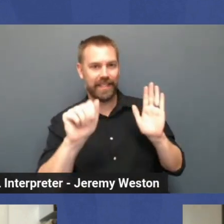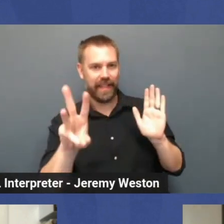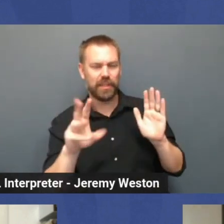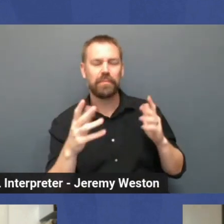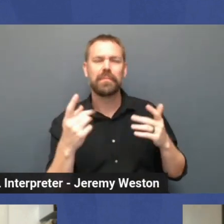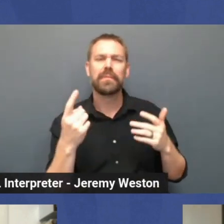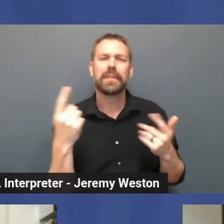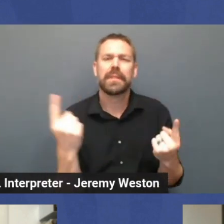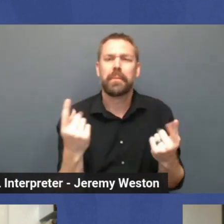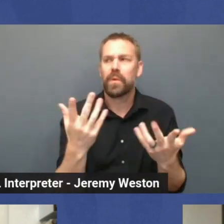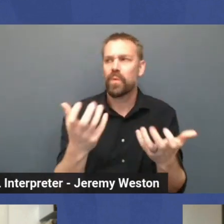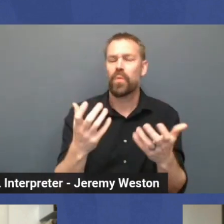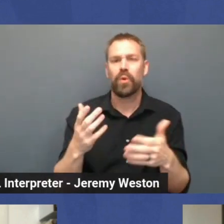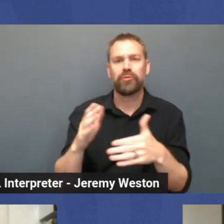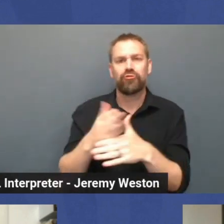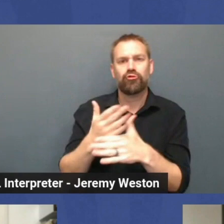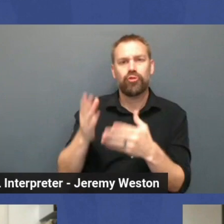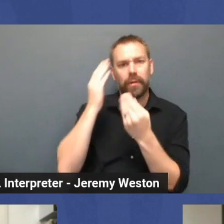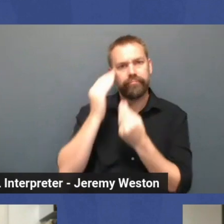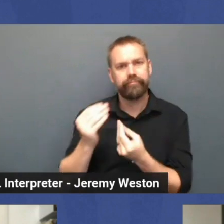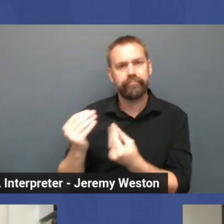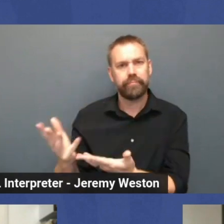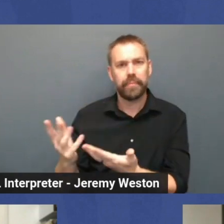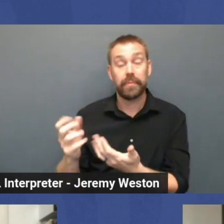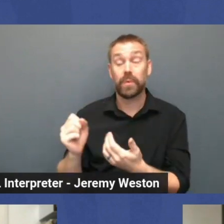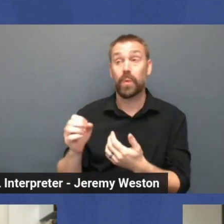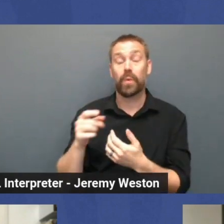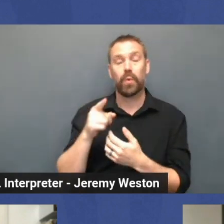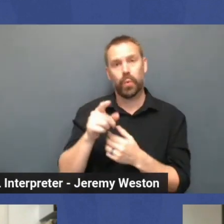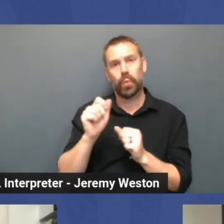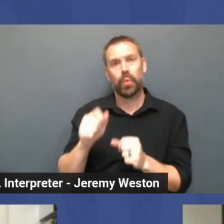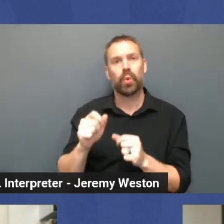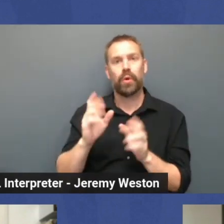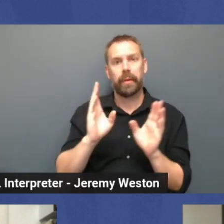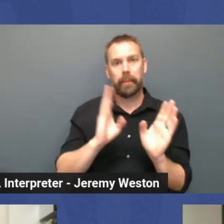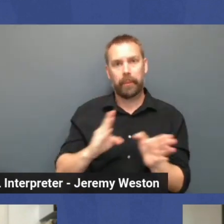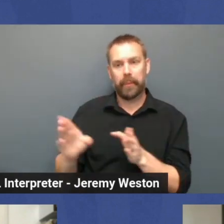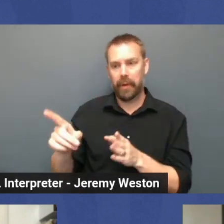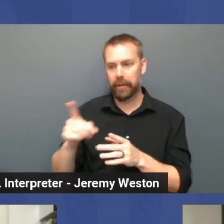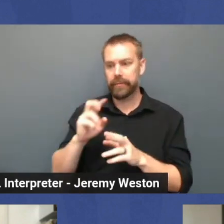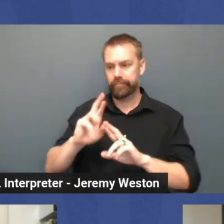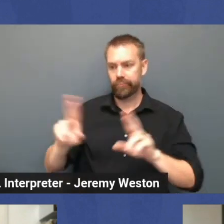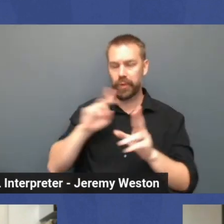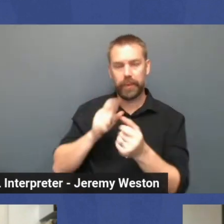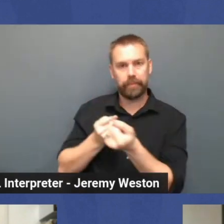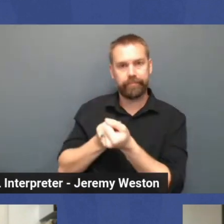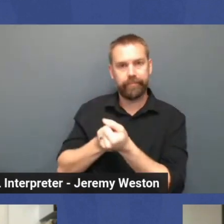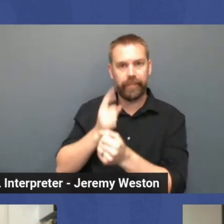share with them so that you could better prepare them to advocate on your behalf?